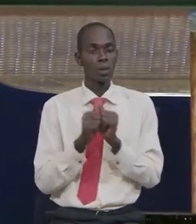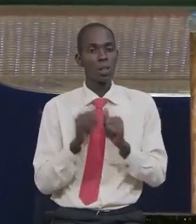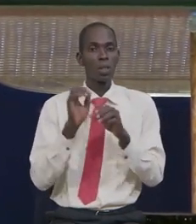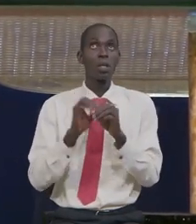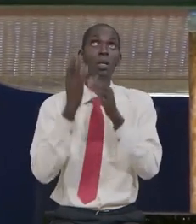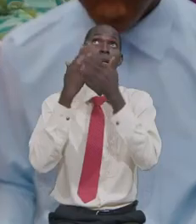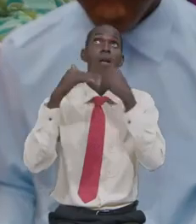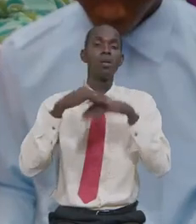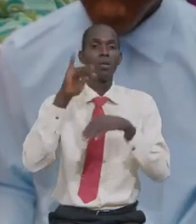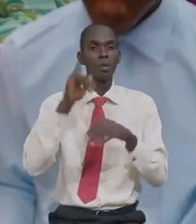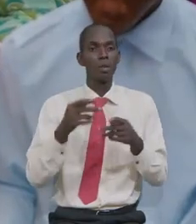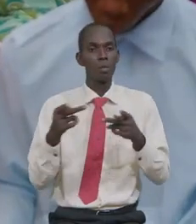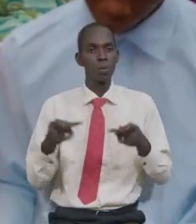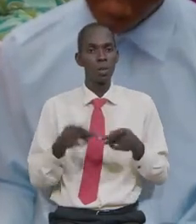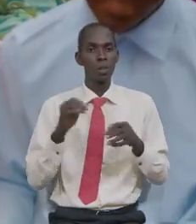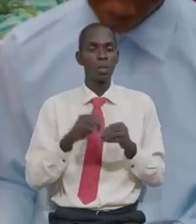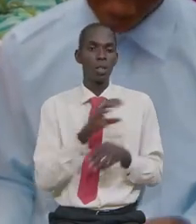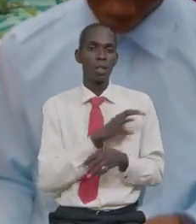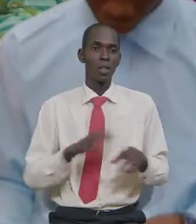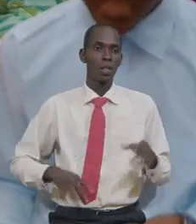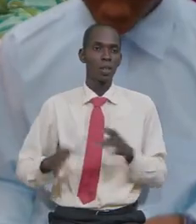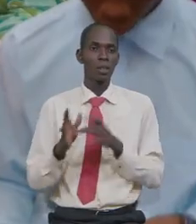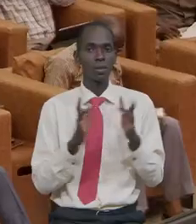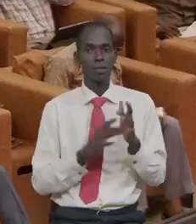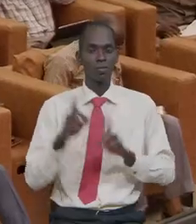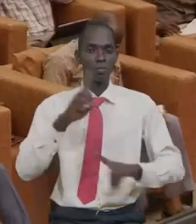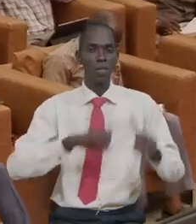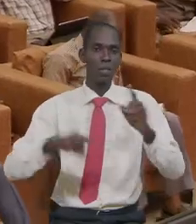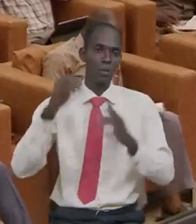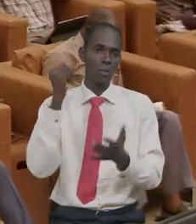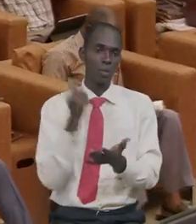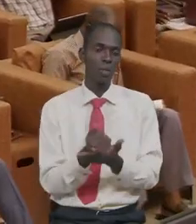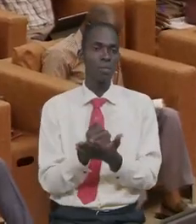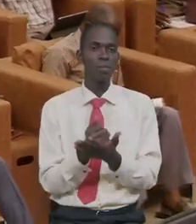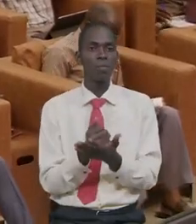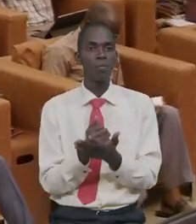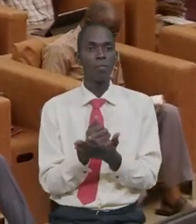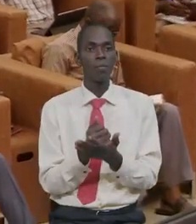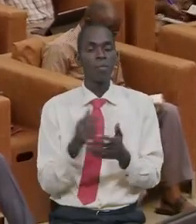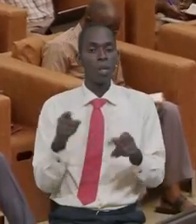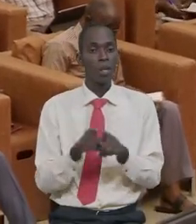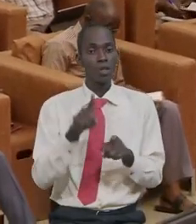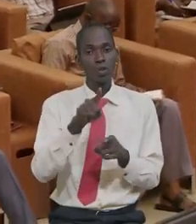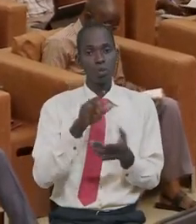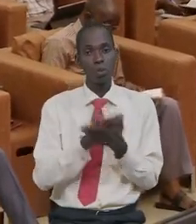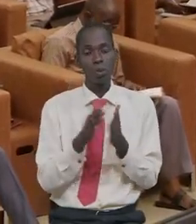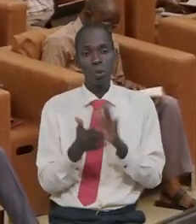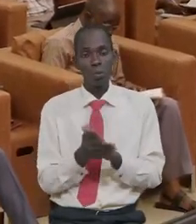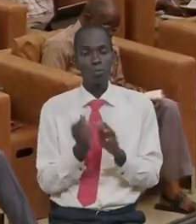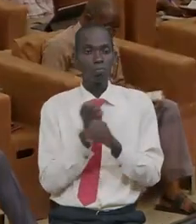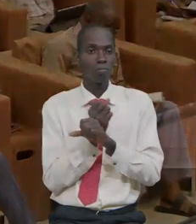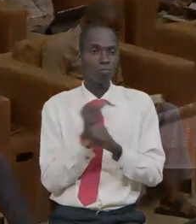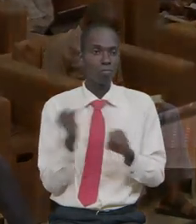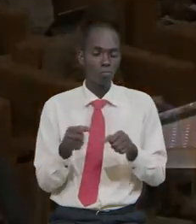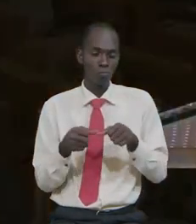Christ Jesus. I thought you'd say amen to that. As you become born again and you